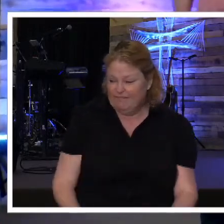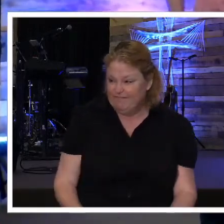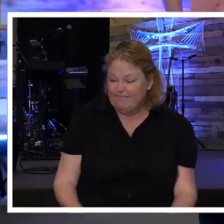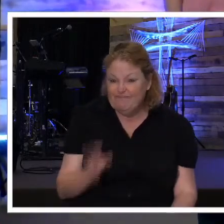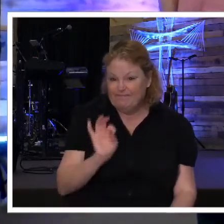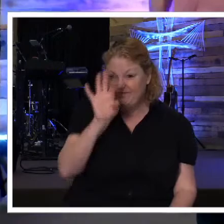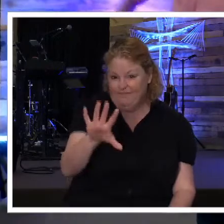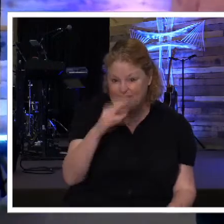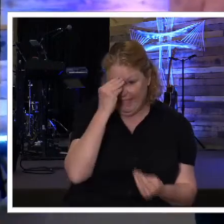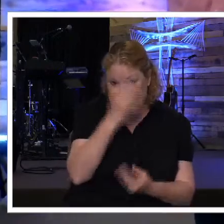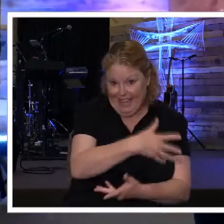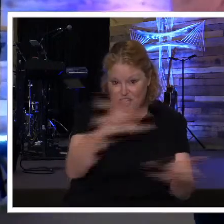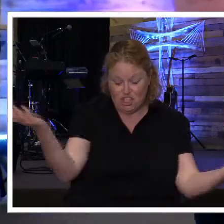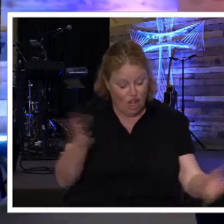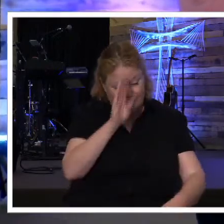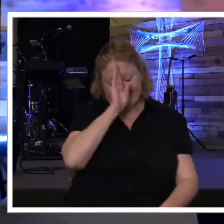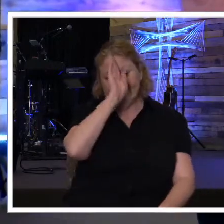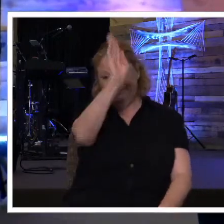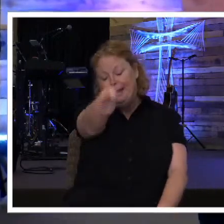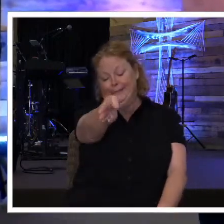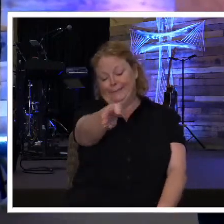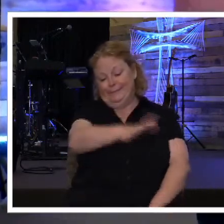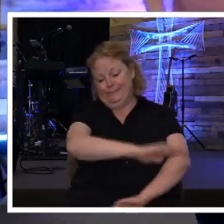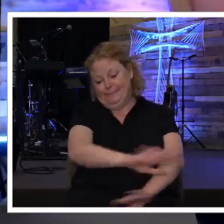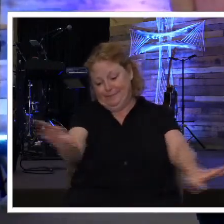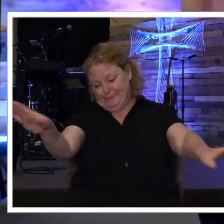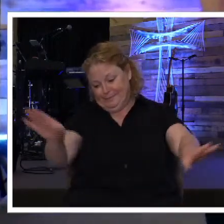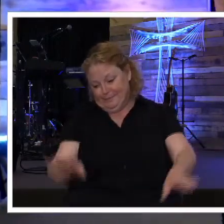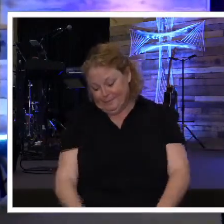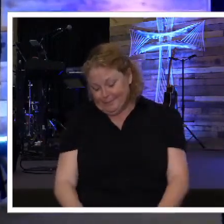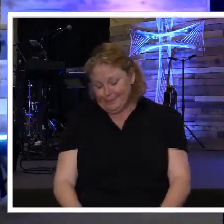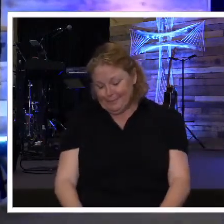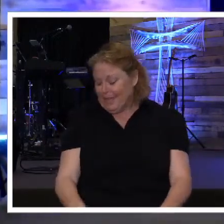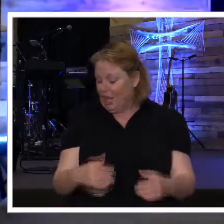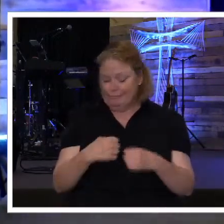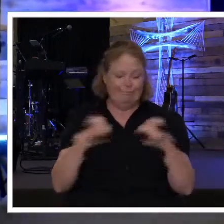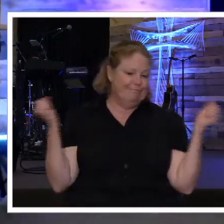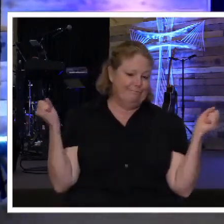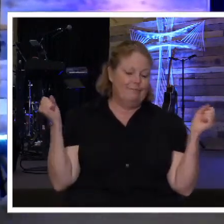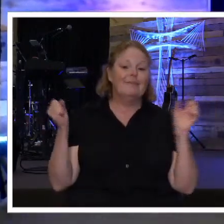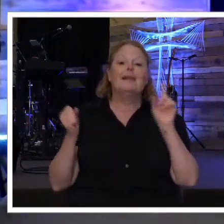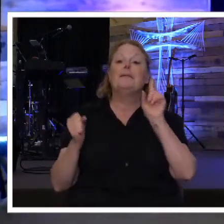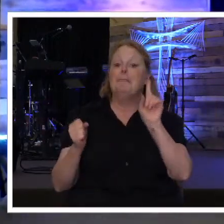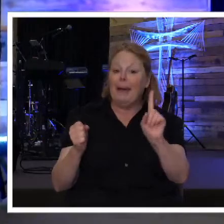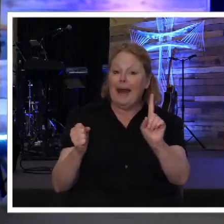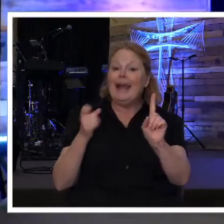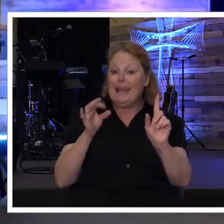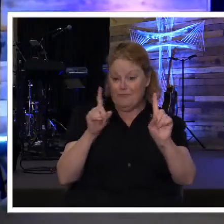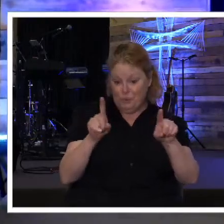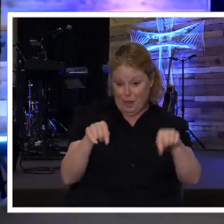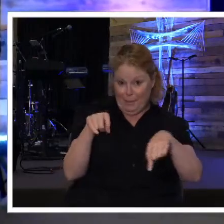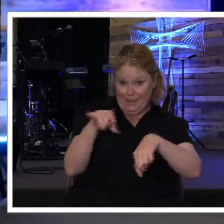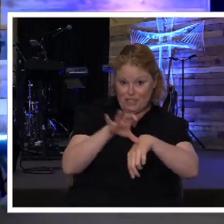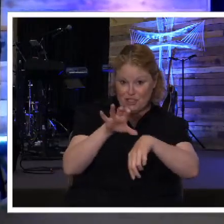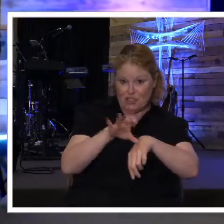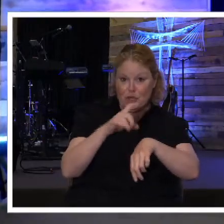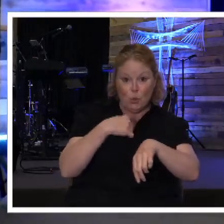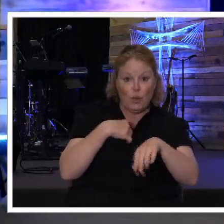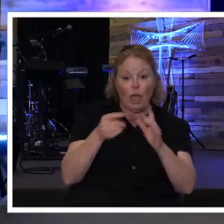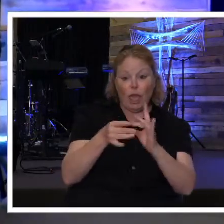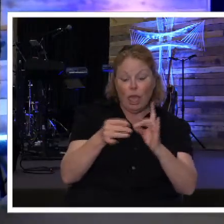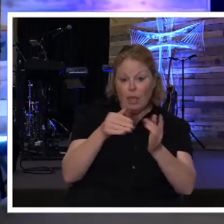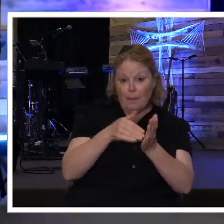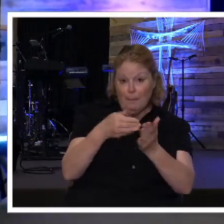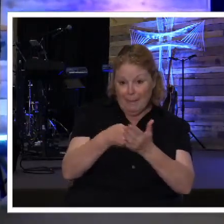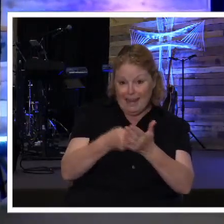there right out front, just to disclose it all. However, if you attend this church, you know we don't talk about money